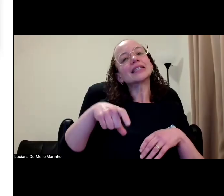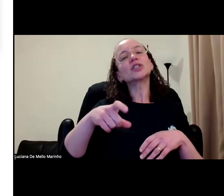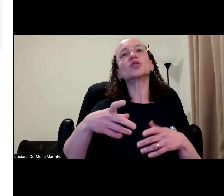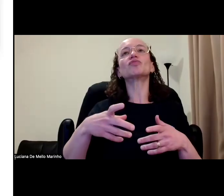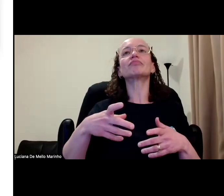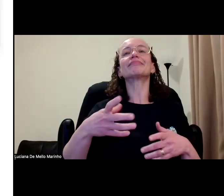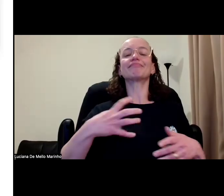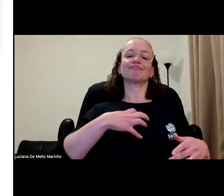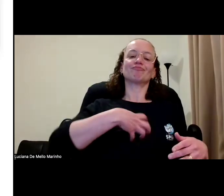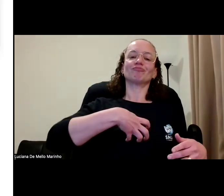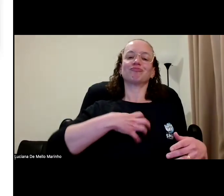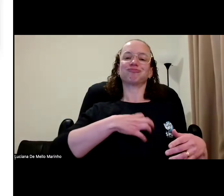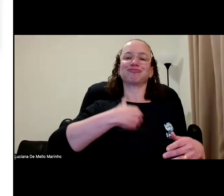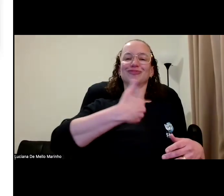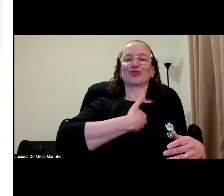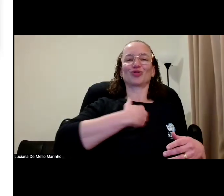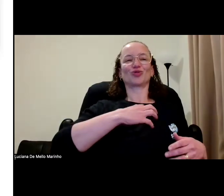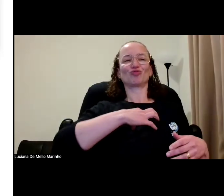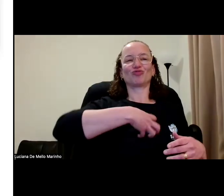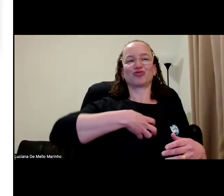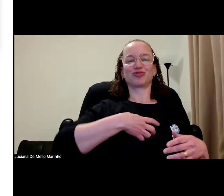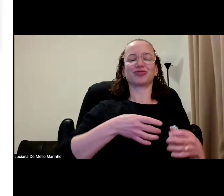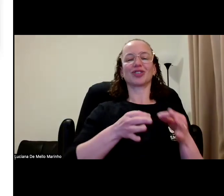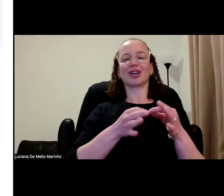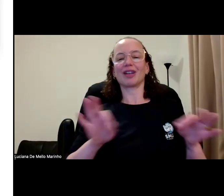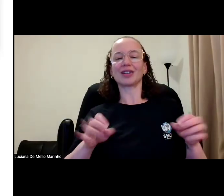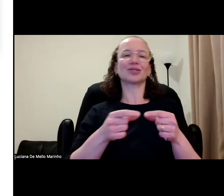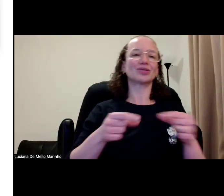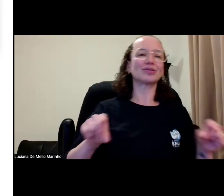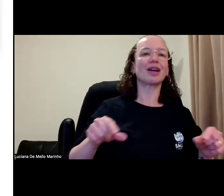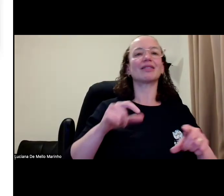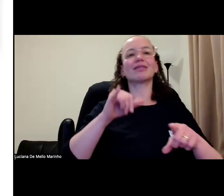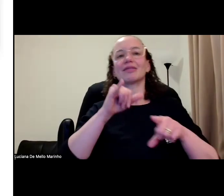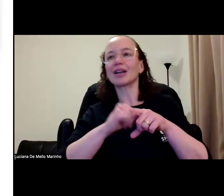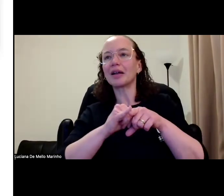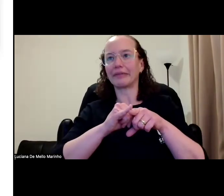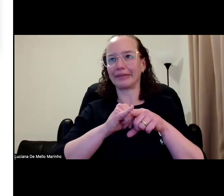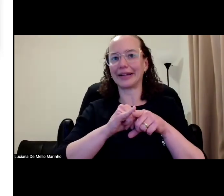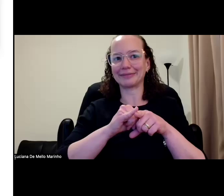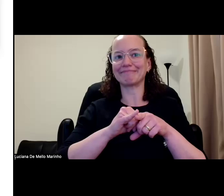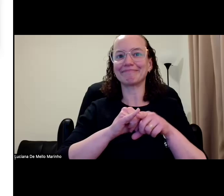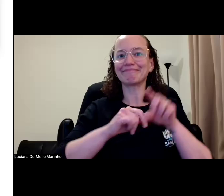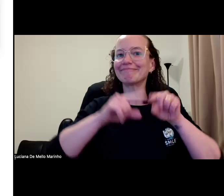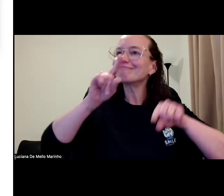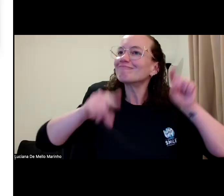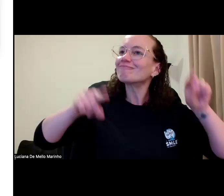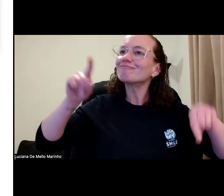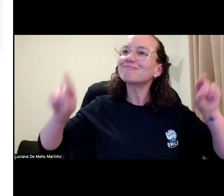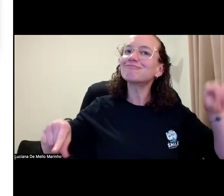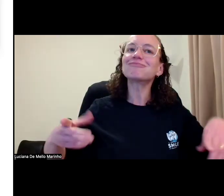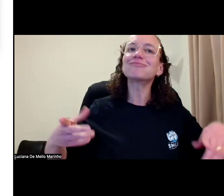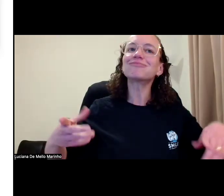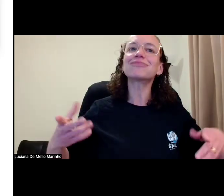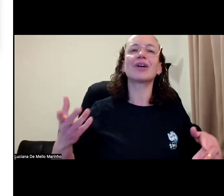you know what you're interpreting. And you do have to adjust, you know, that internal range to make sure that you're meeting